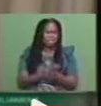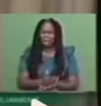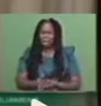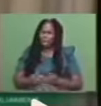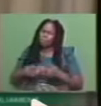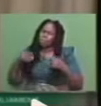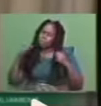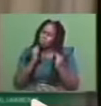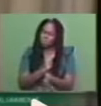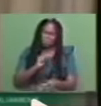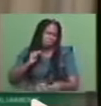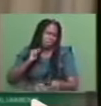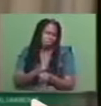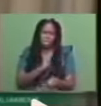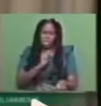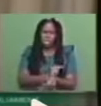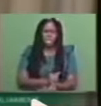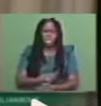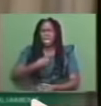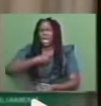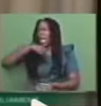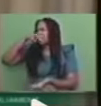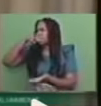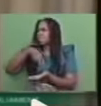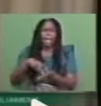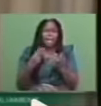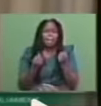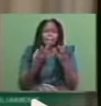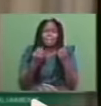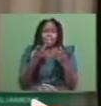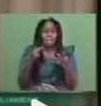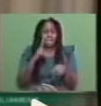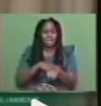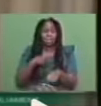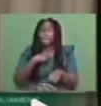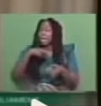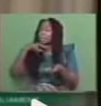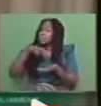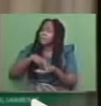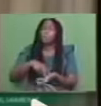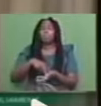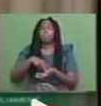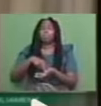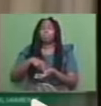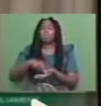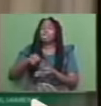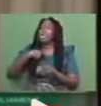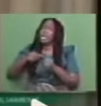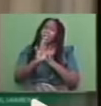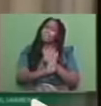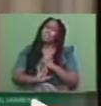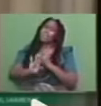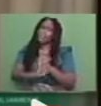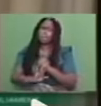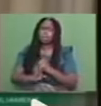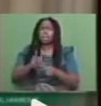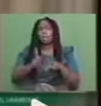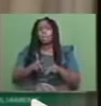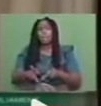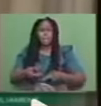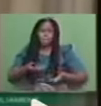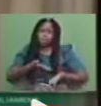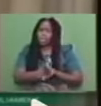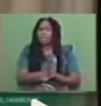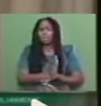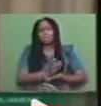I have stood many times in this Parliament to defend the rights, liberties, as well as welfare of our citizens,